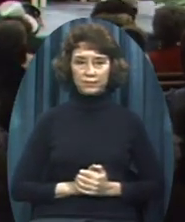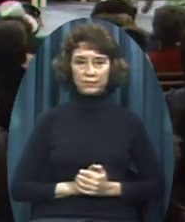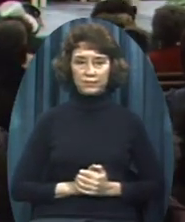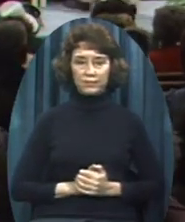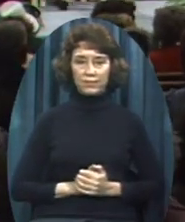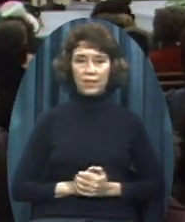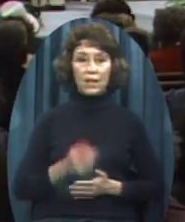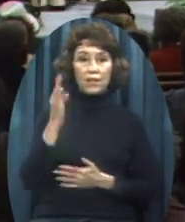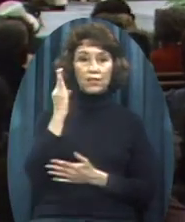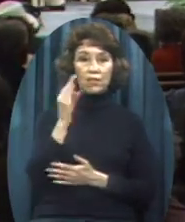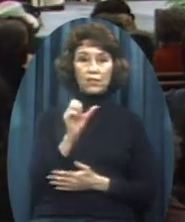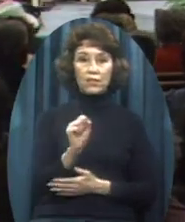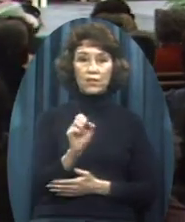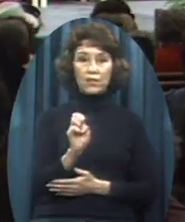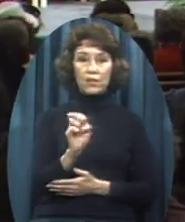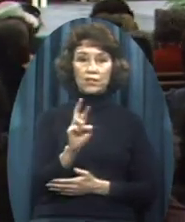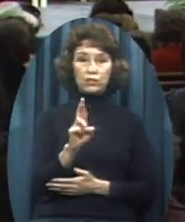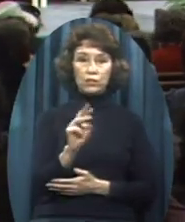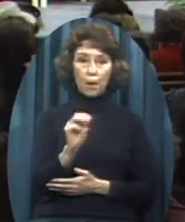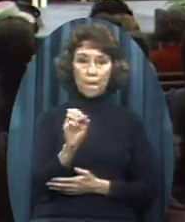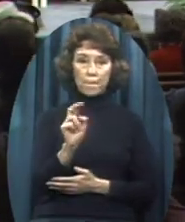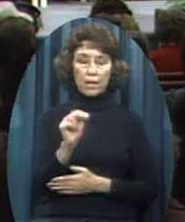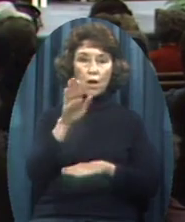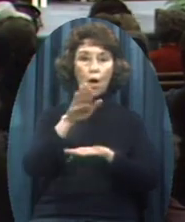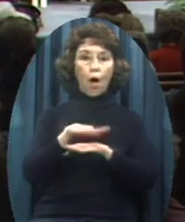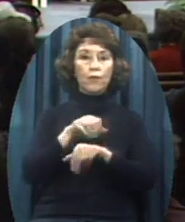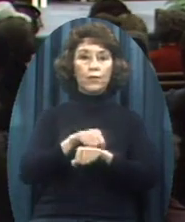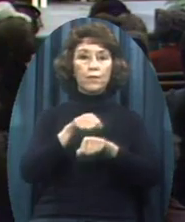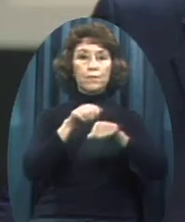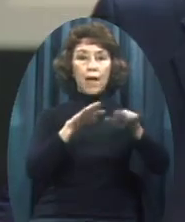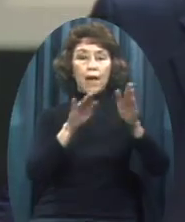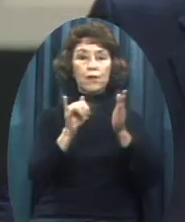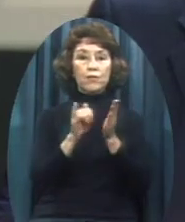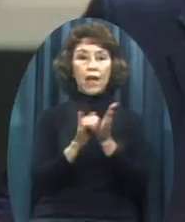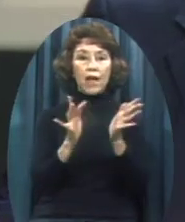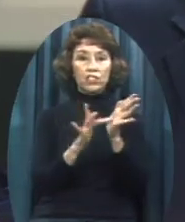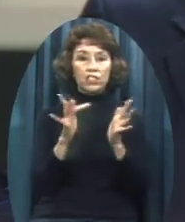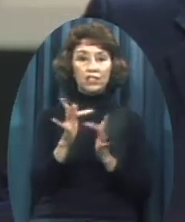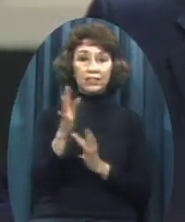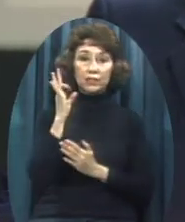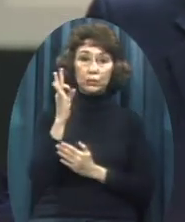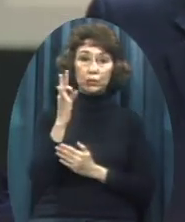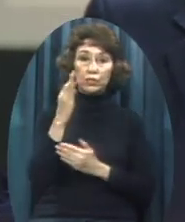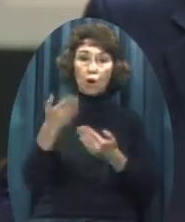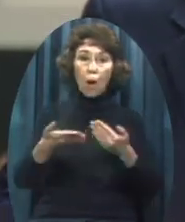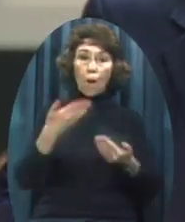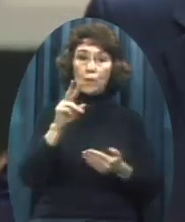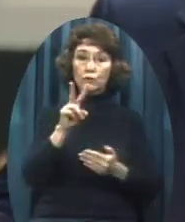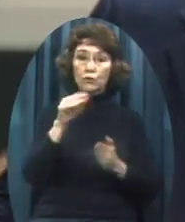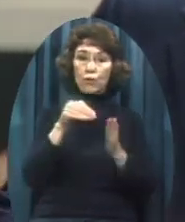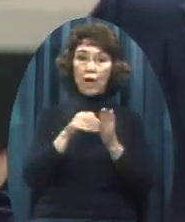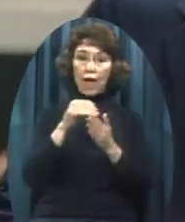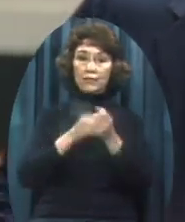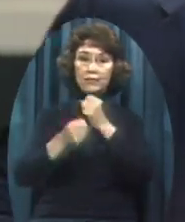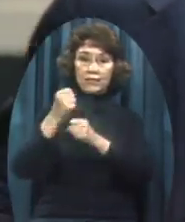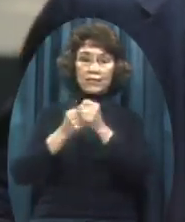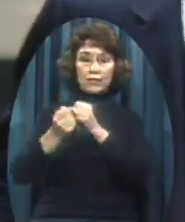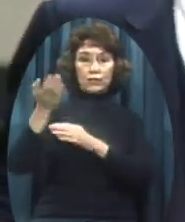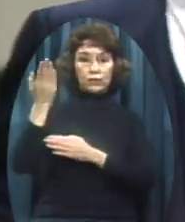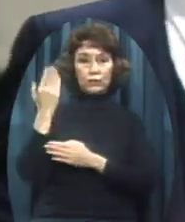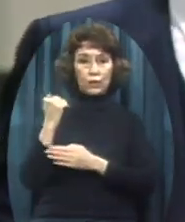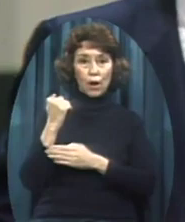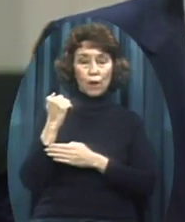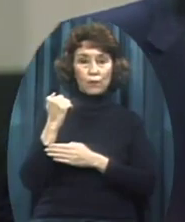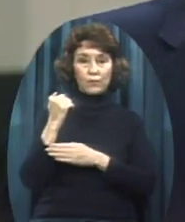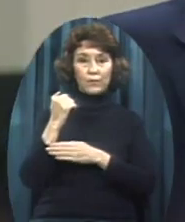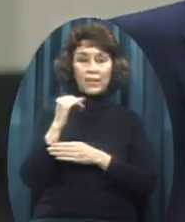The Sermon on the Mount, which our Lord delivered nearly 2,000 years ago, will provide the